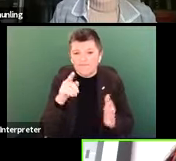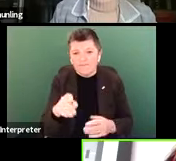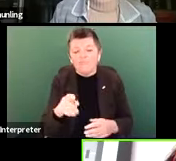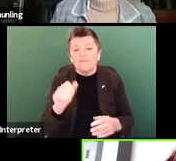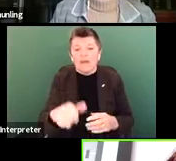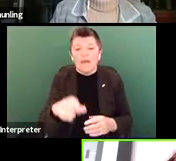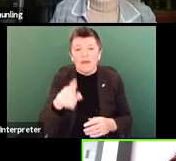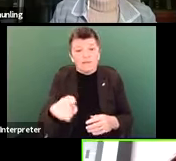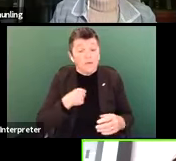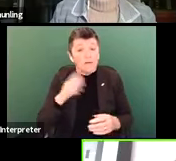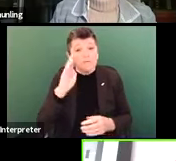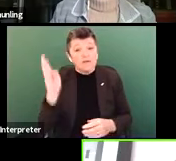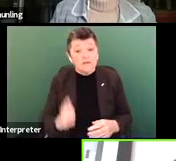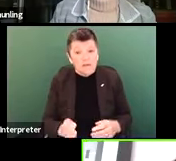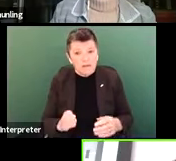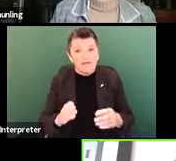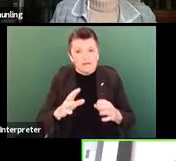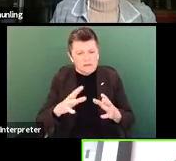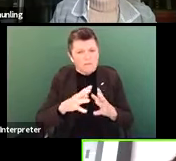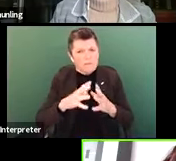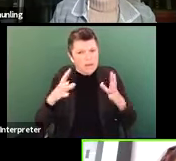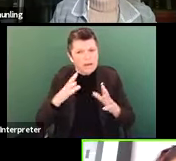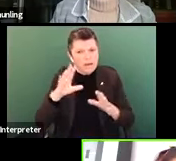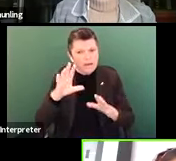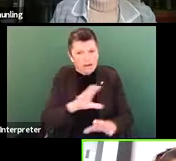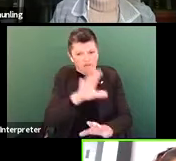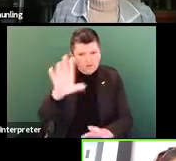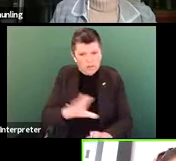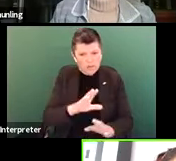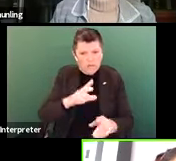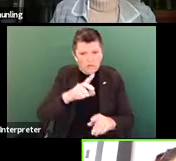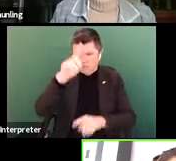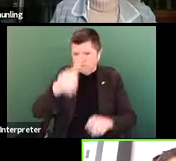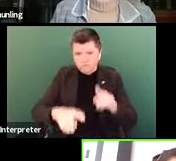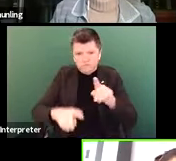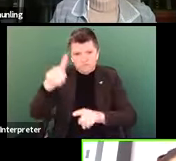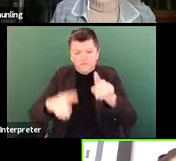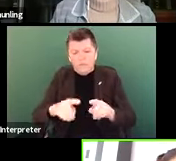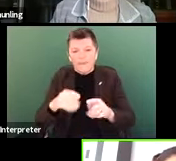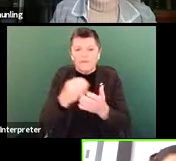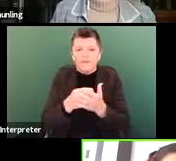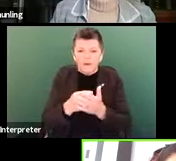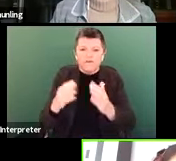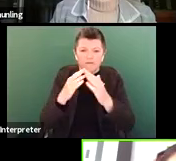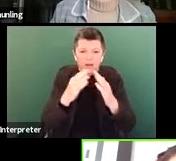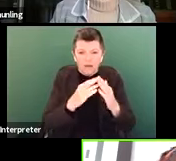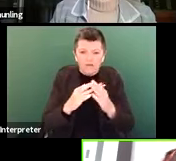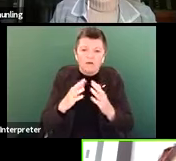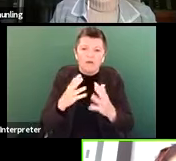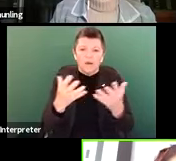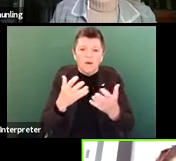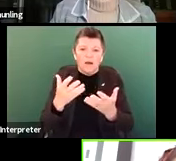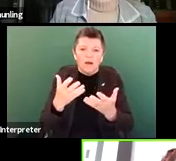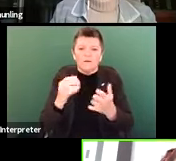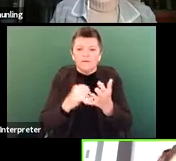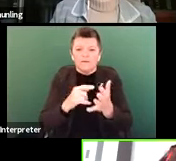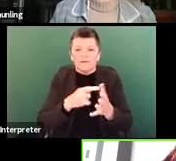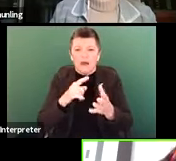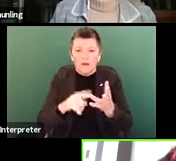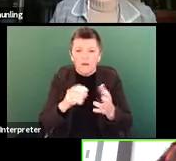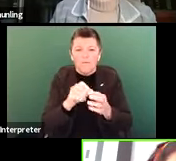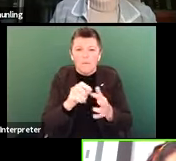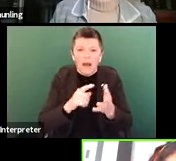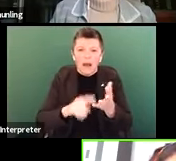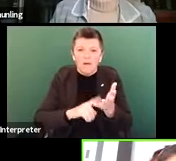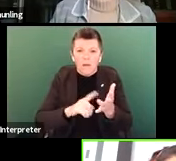diverse. So, of course, the price of housing is quite high in São Paulo and Rio, but can